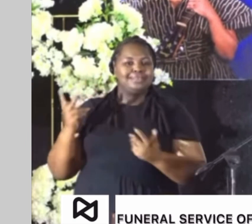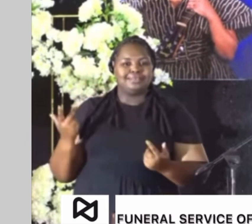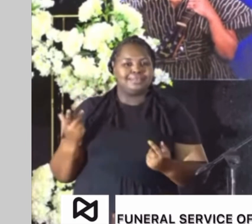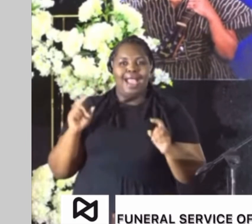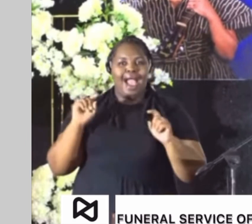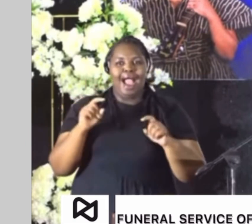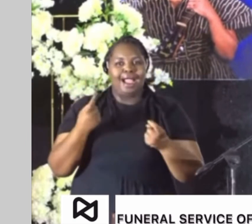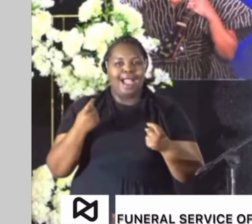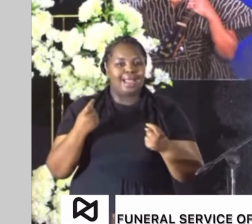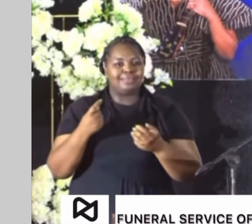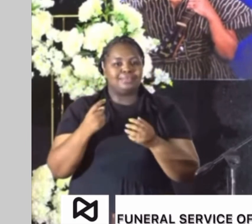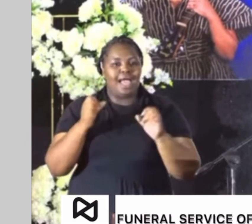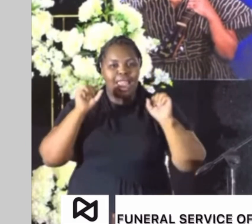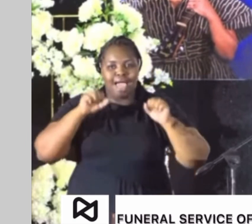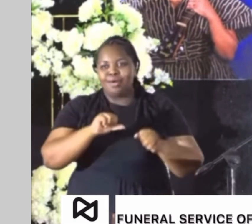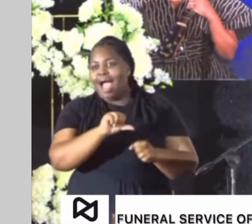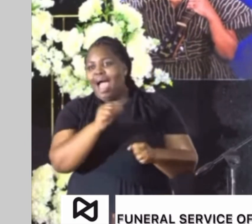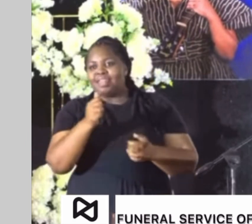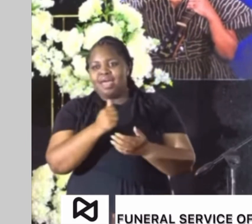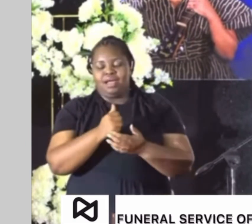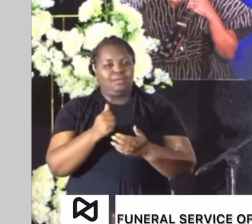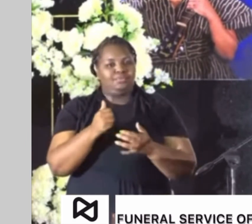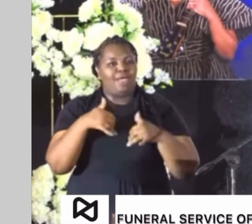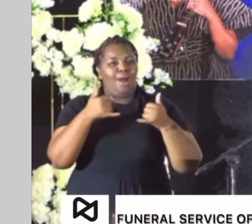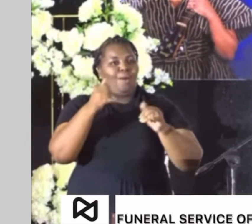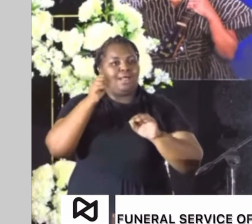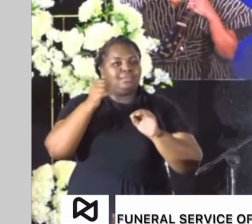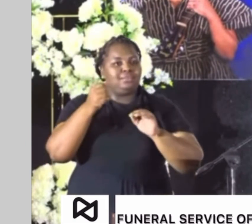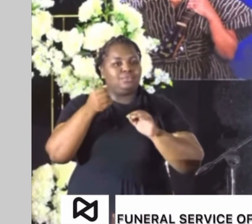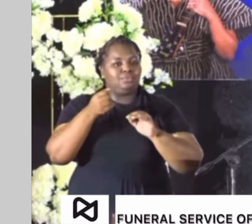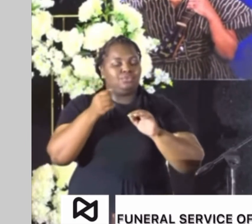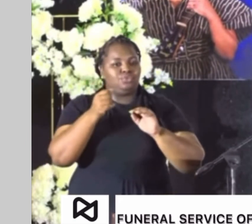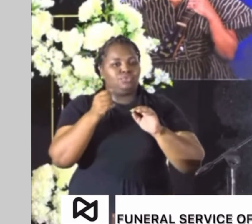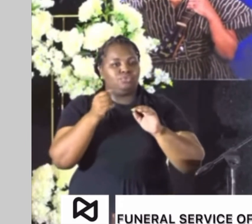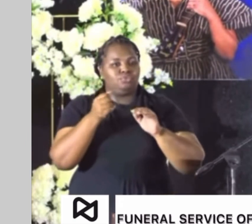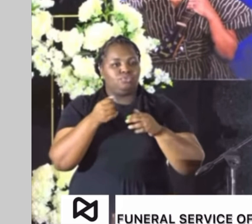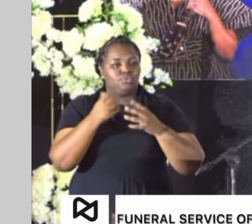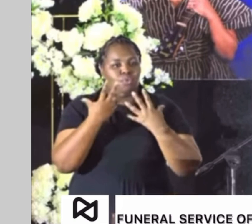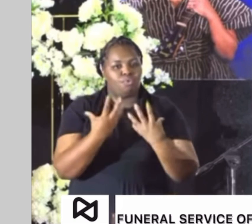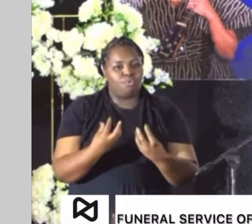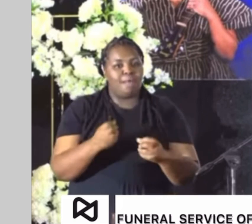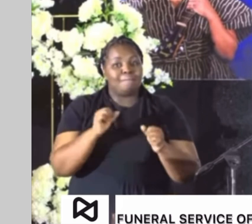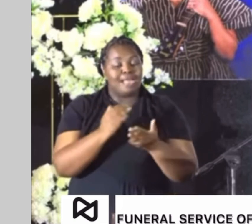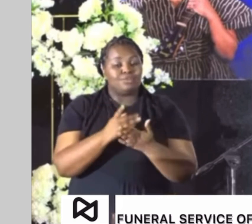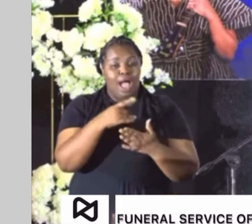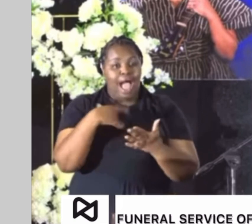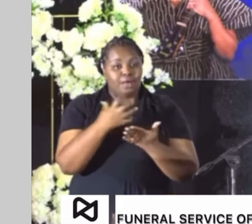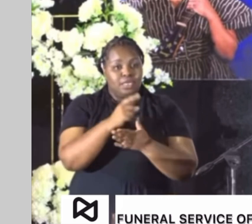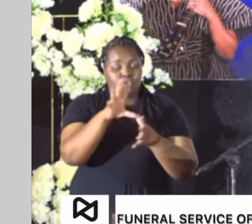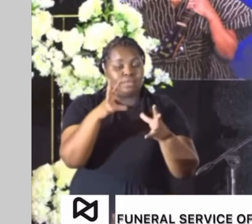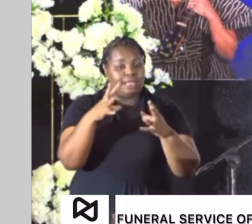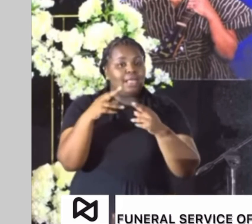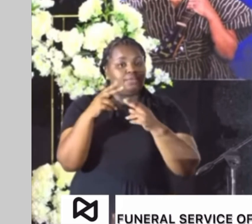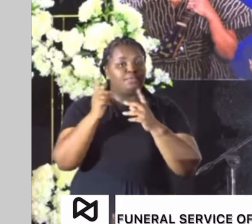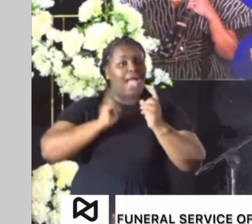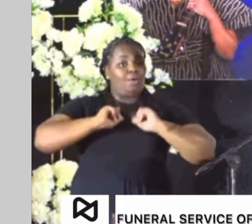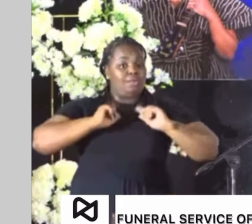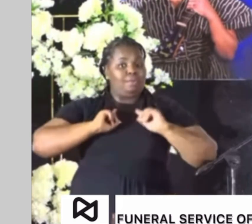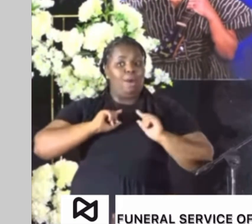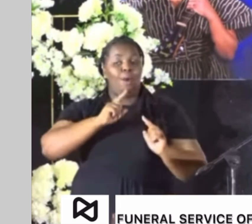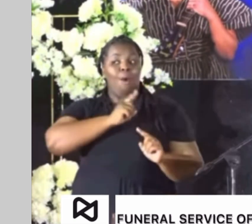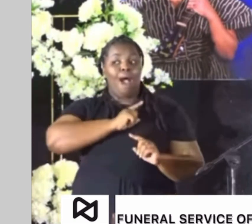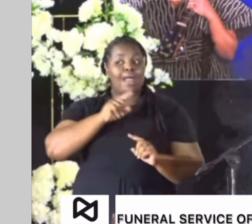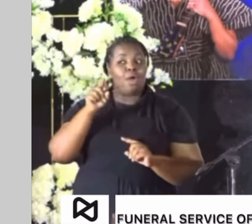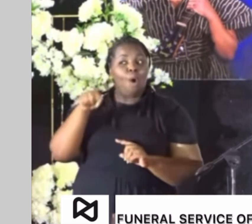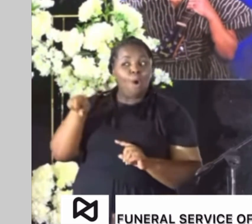end. Zahara's fans responded critically to Tiki's tribute amid swelling speculations of possible exploitation of the